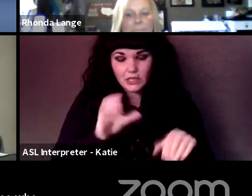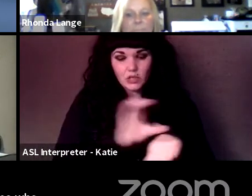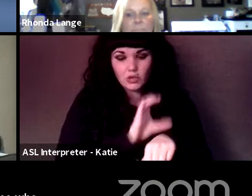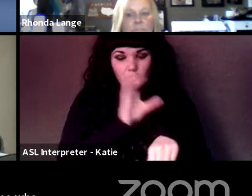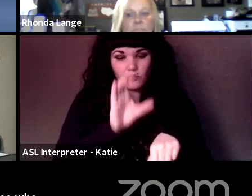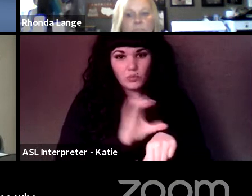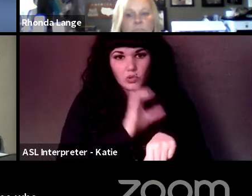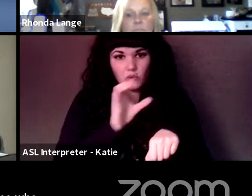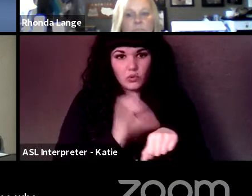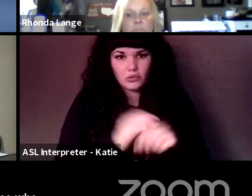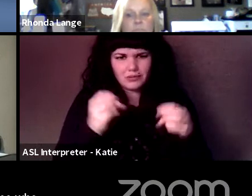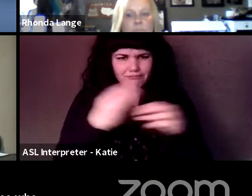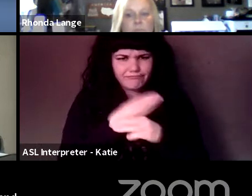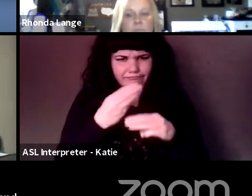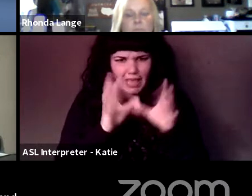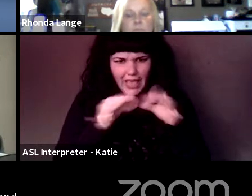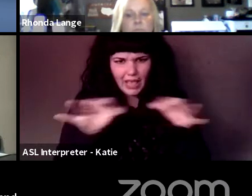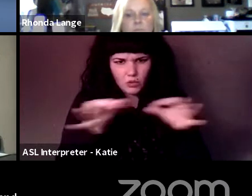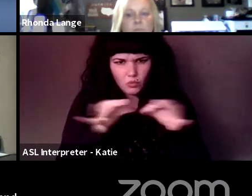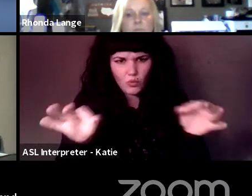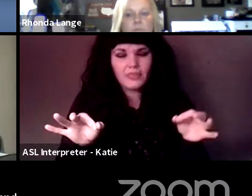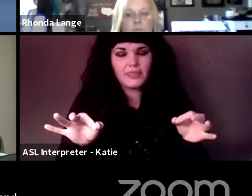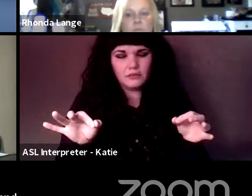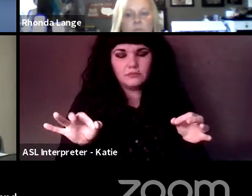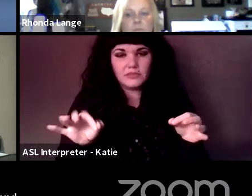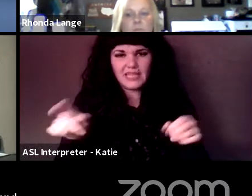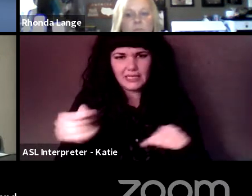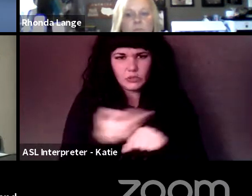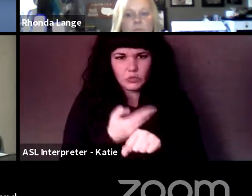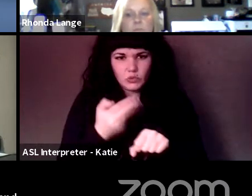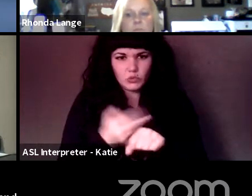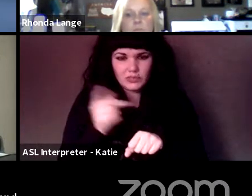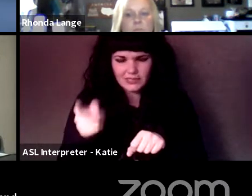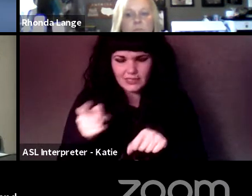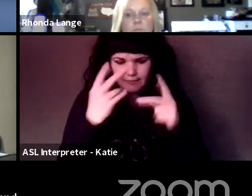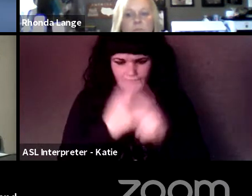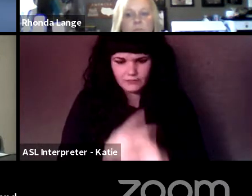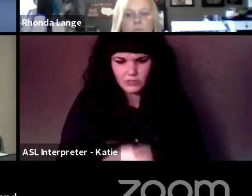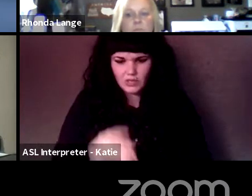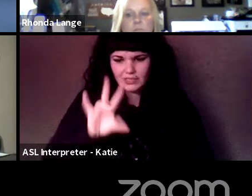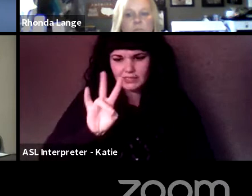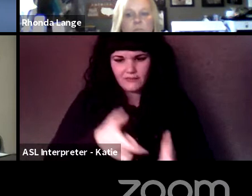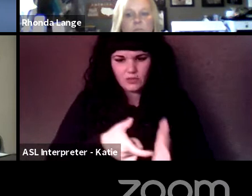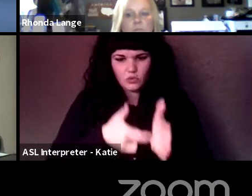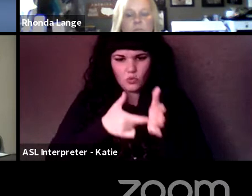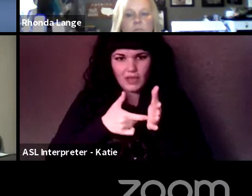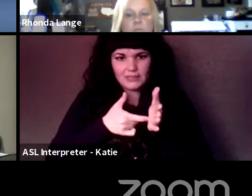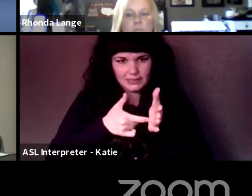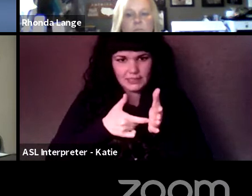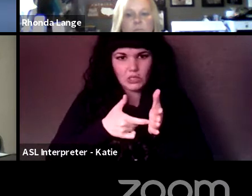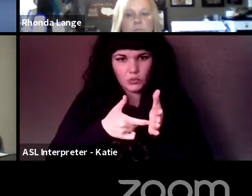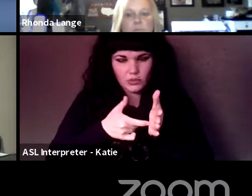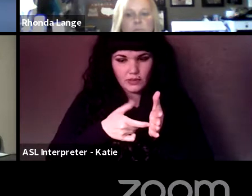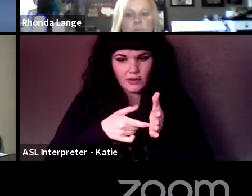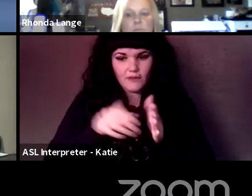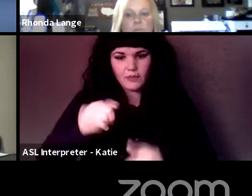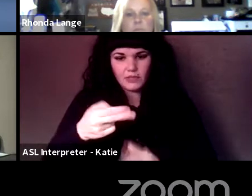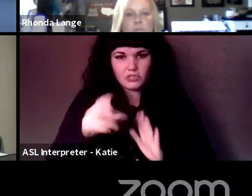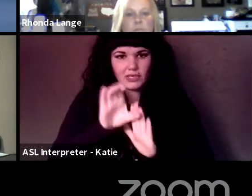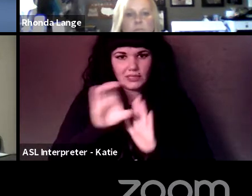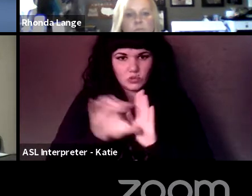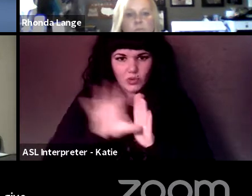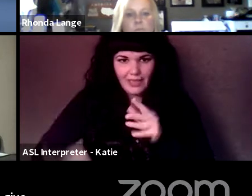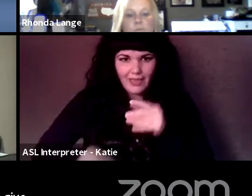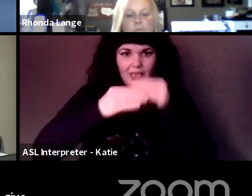he's actually plugged the 7 criteria from the Michigan Constitution in to give us a demonstration